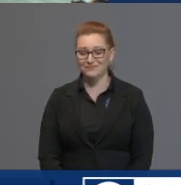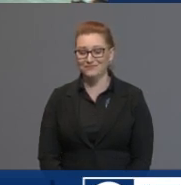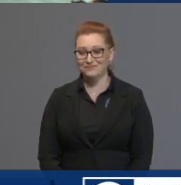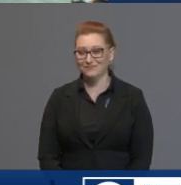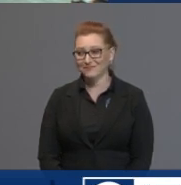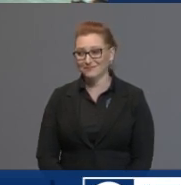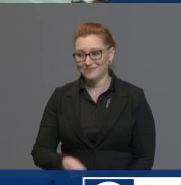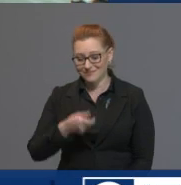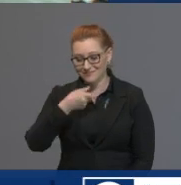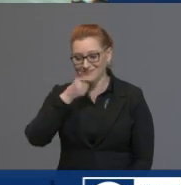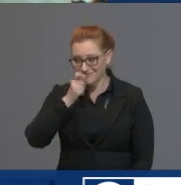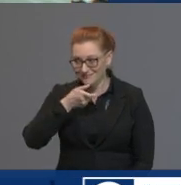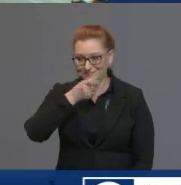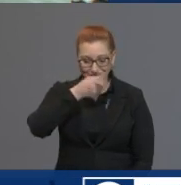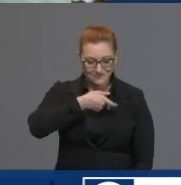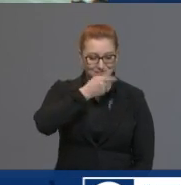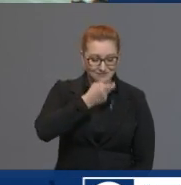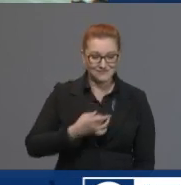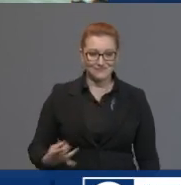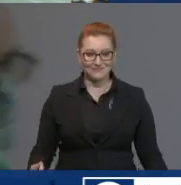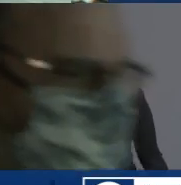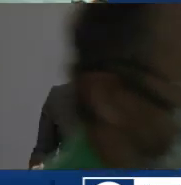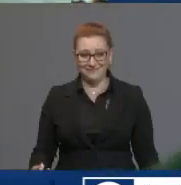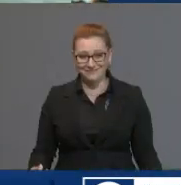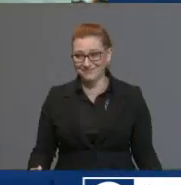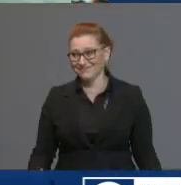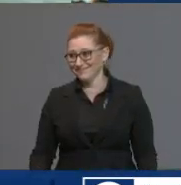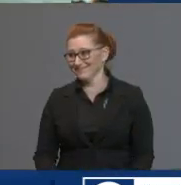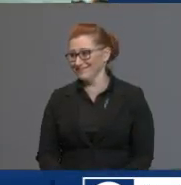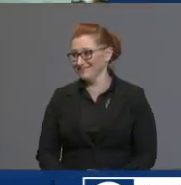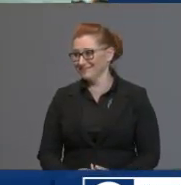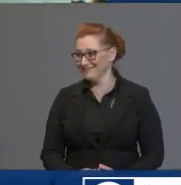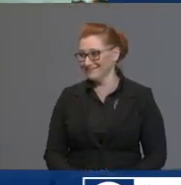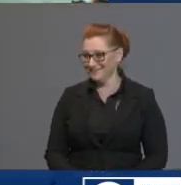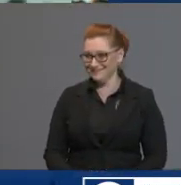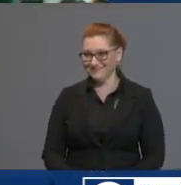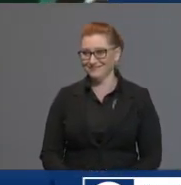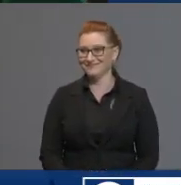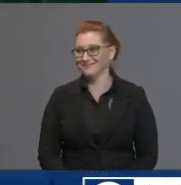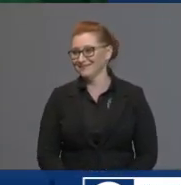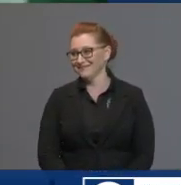Sorry? We let members push everything.